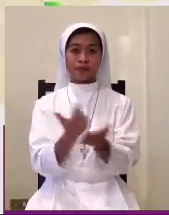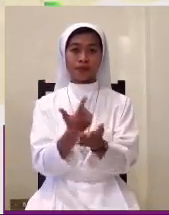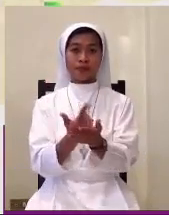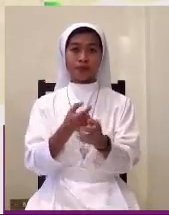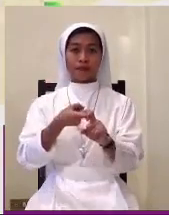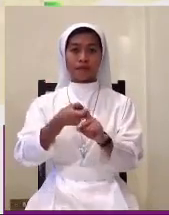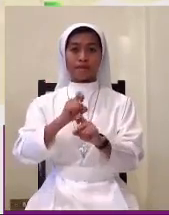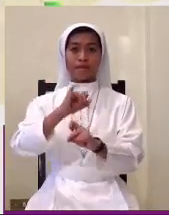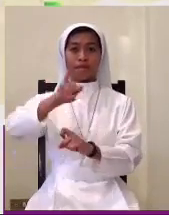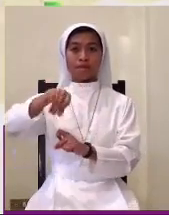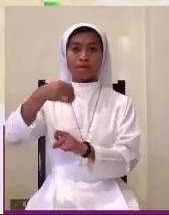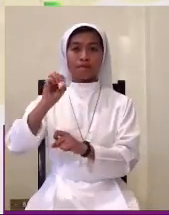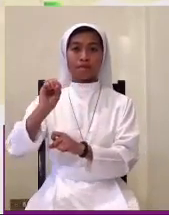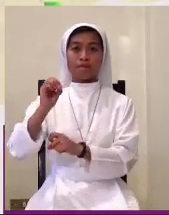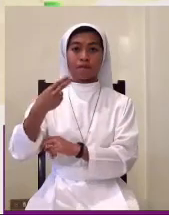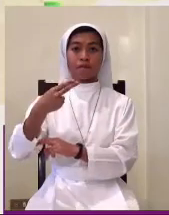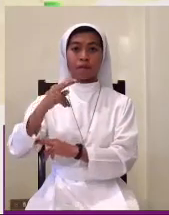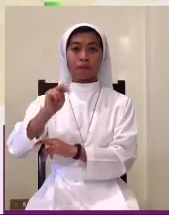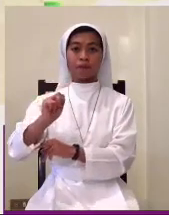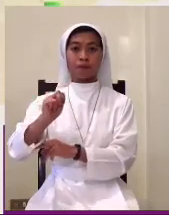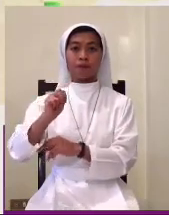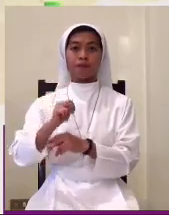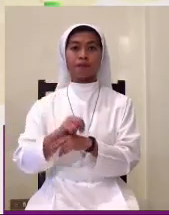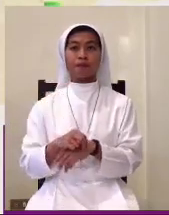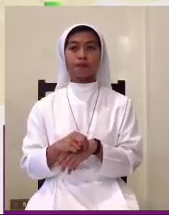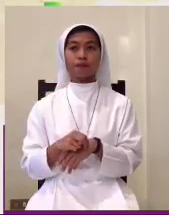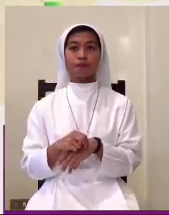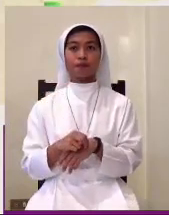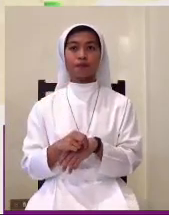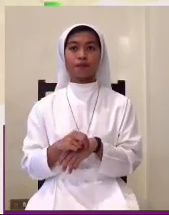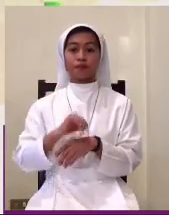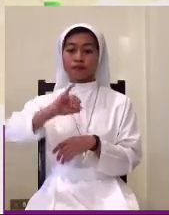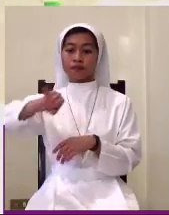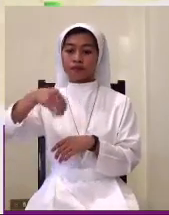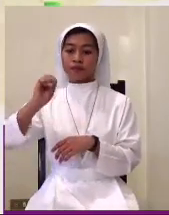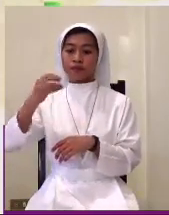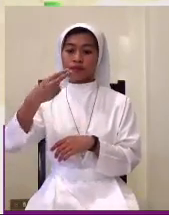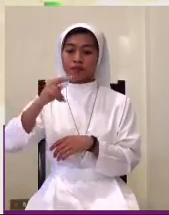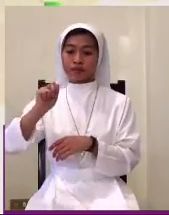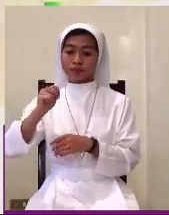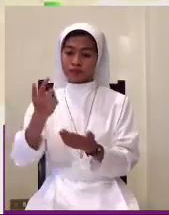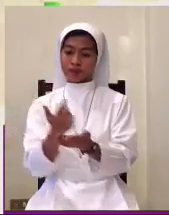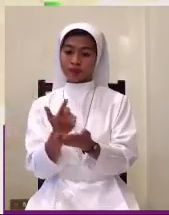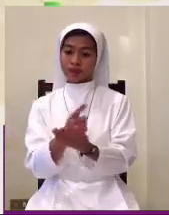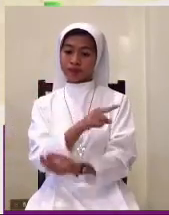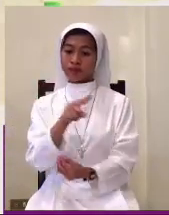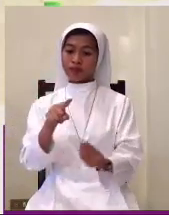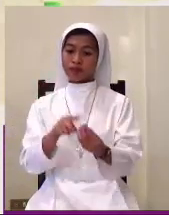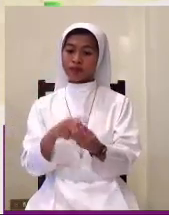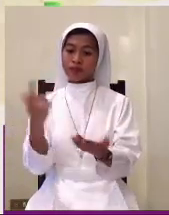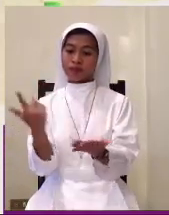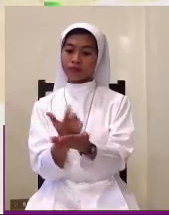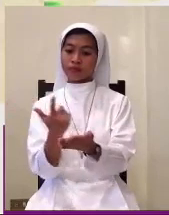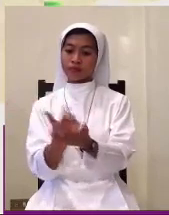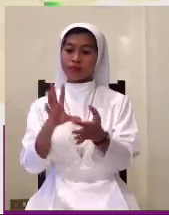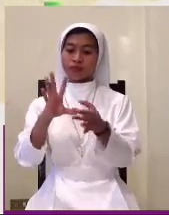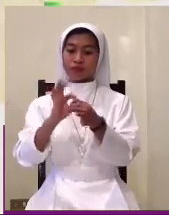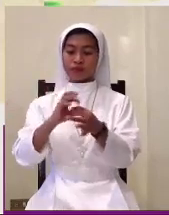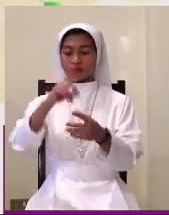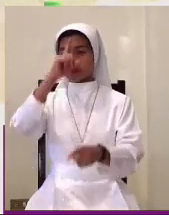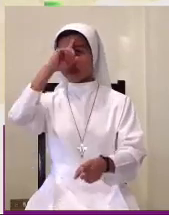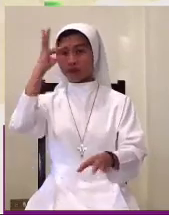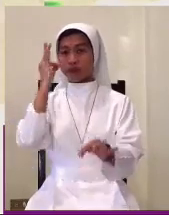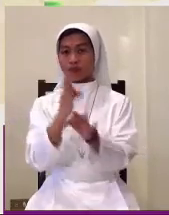the gospel of John is the gospel of faith. We can only understand the